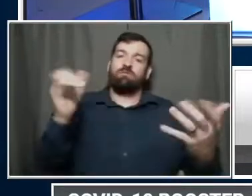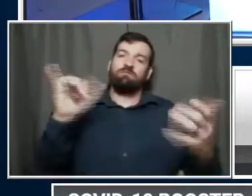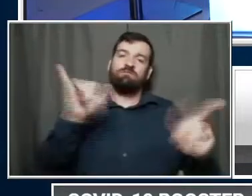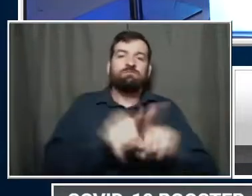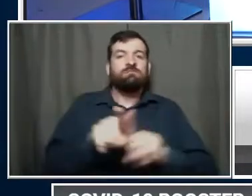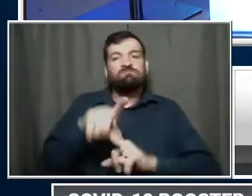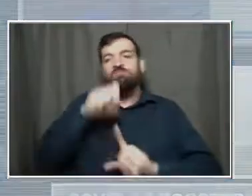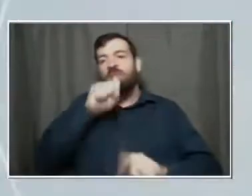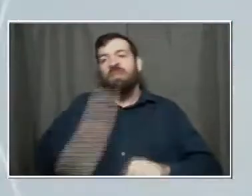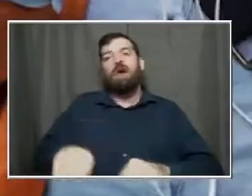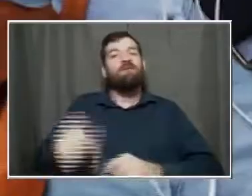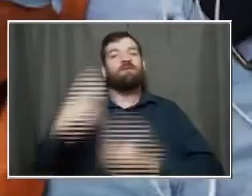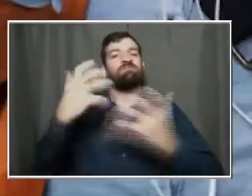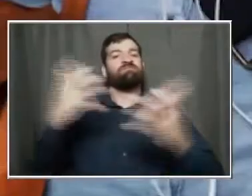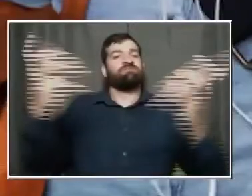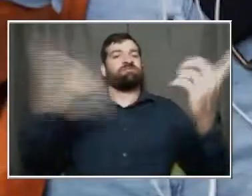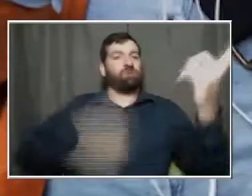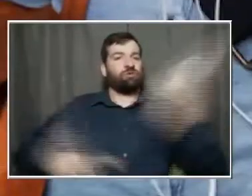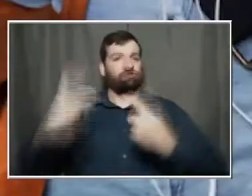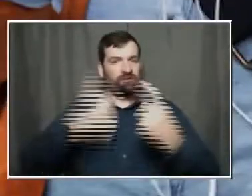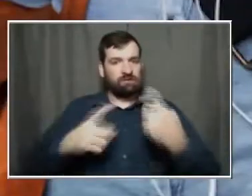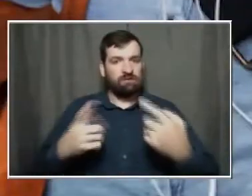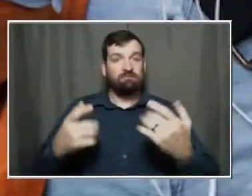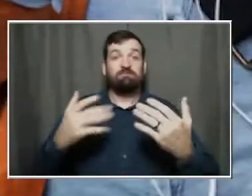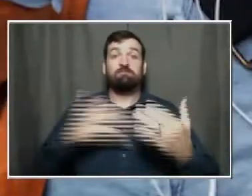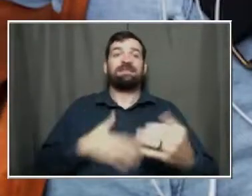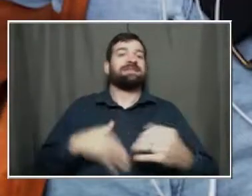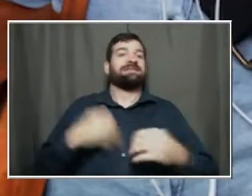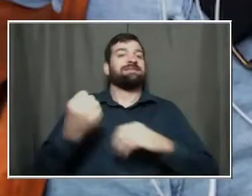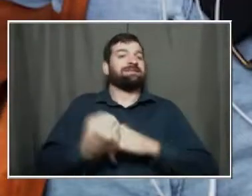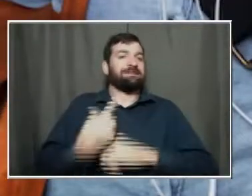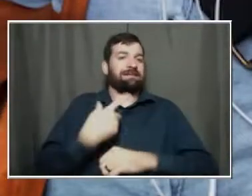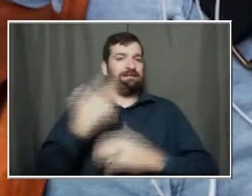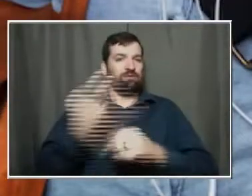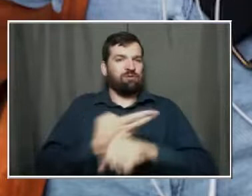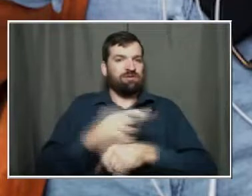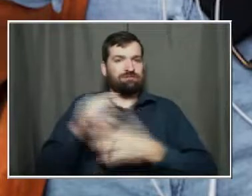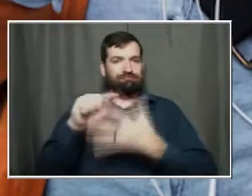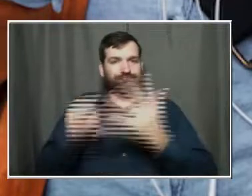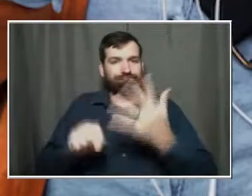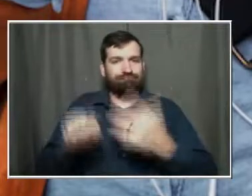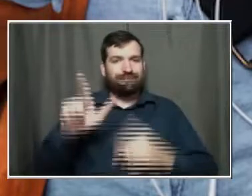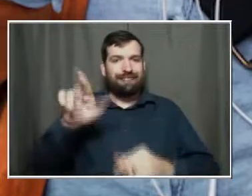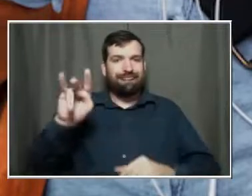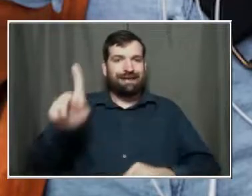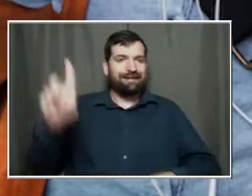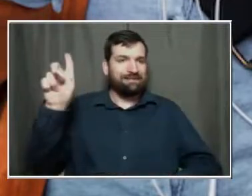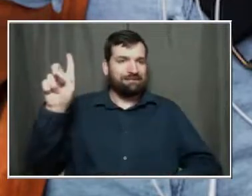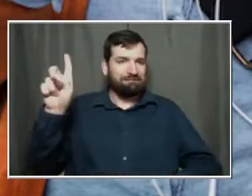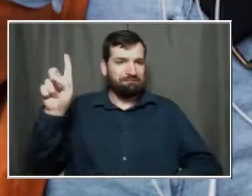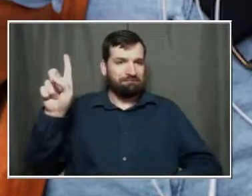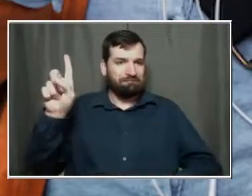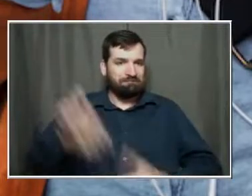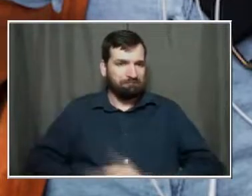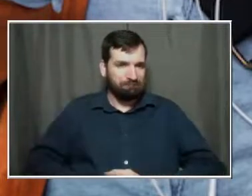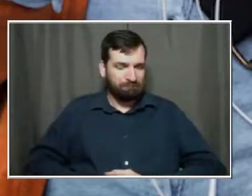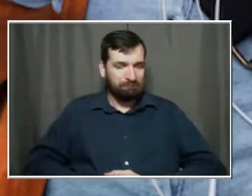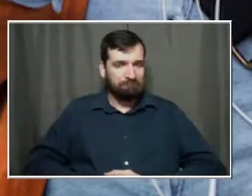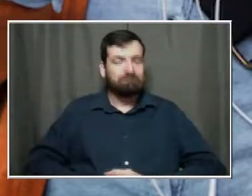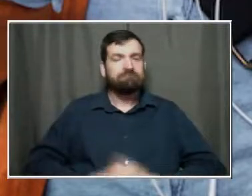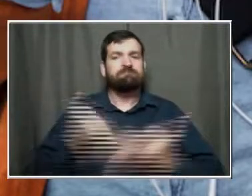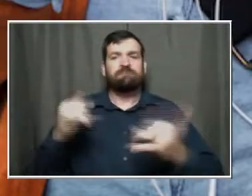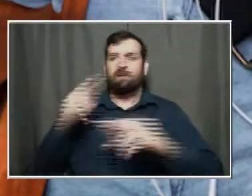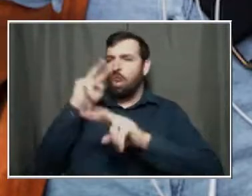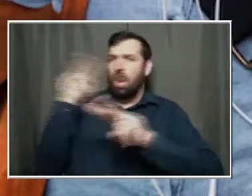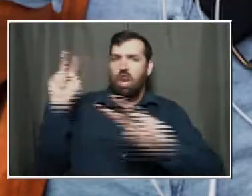audience questions. So please get those sent in to us using the links there on your screen. Well, let's take a live look this